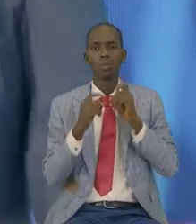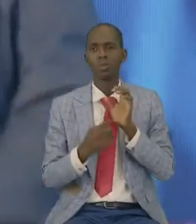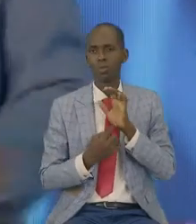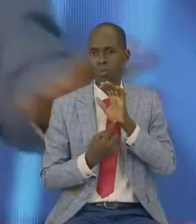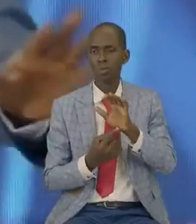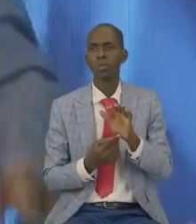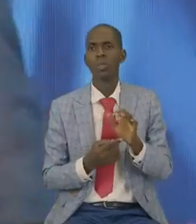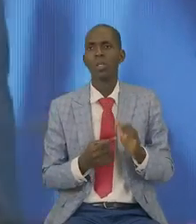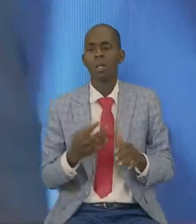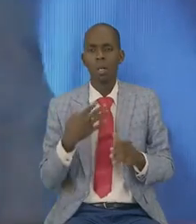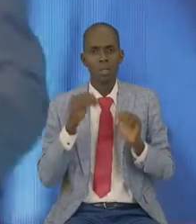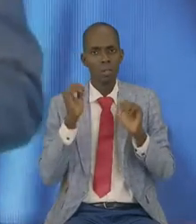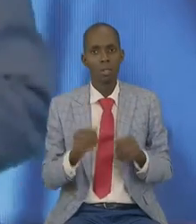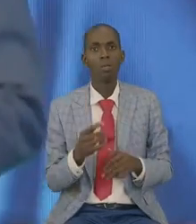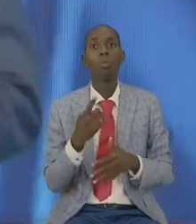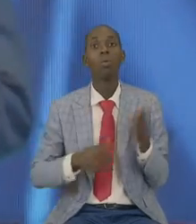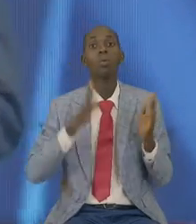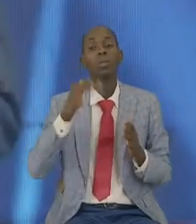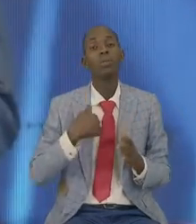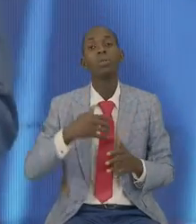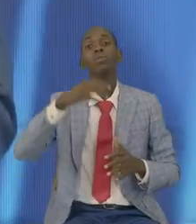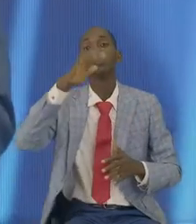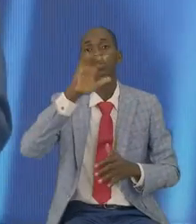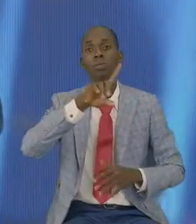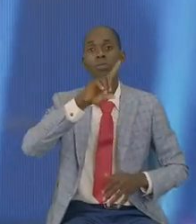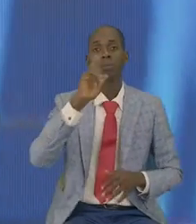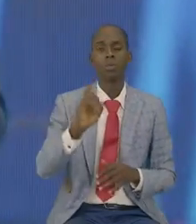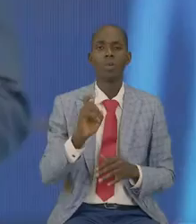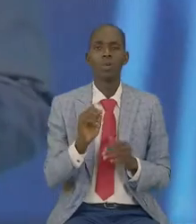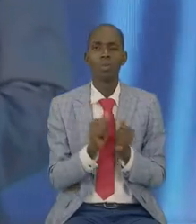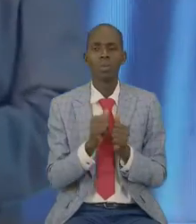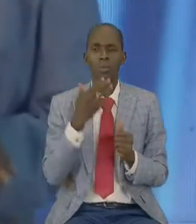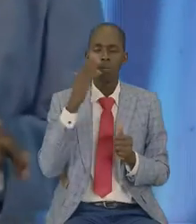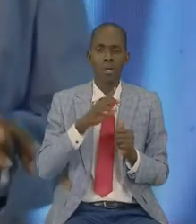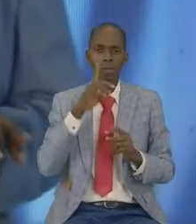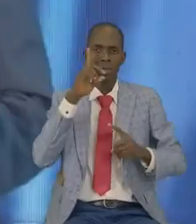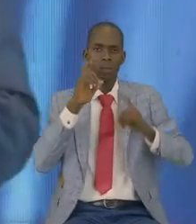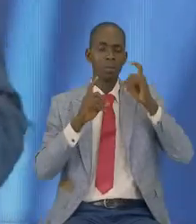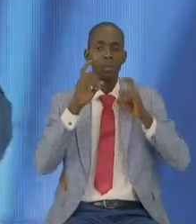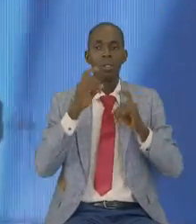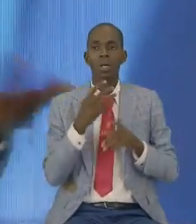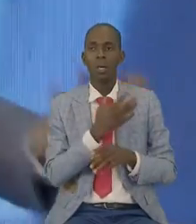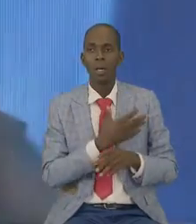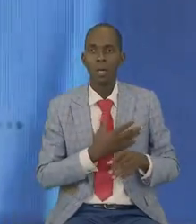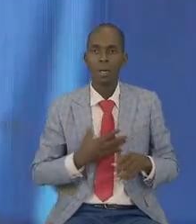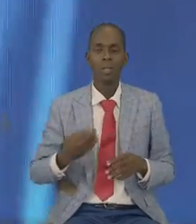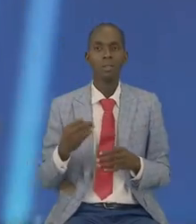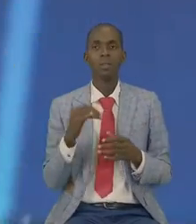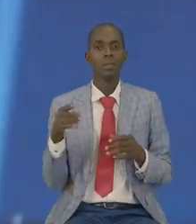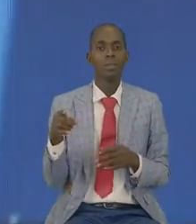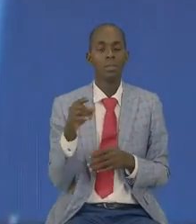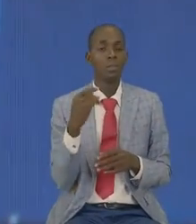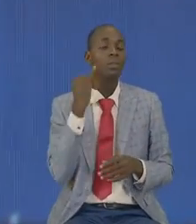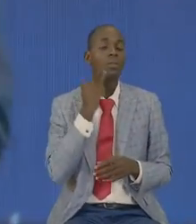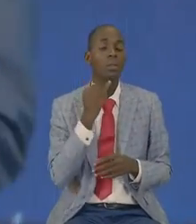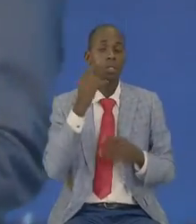acted. And what shall we drink? And then look at verse 25. In verse 25, and he cried unto the